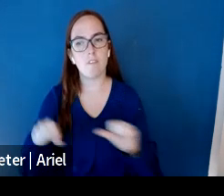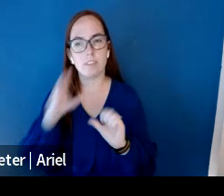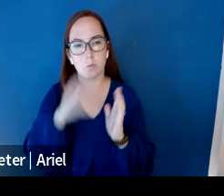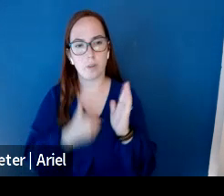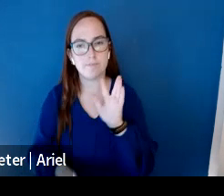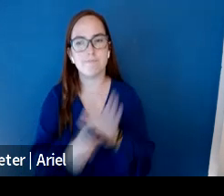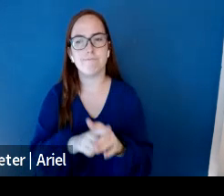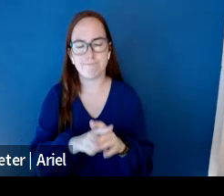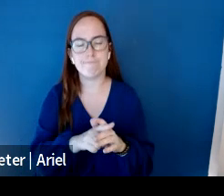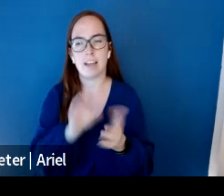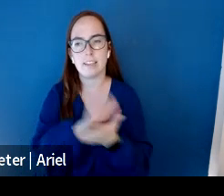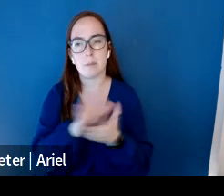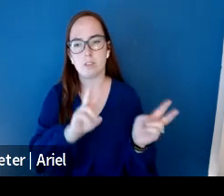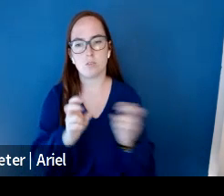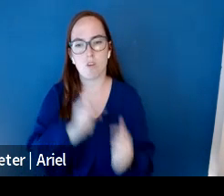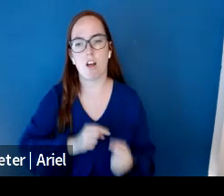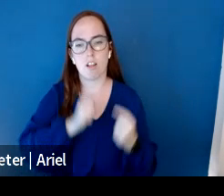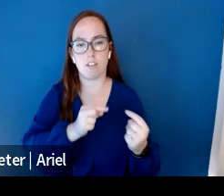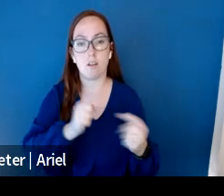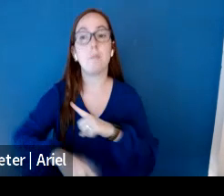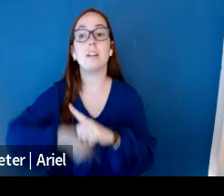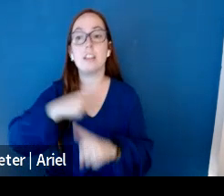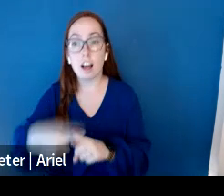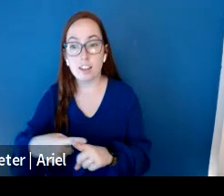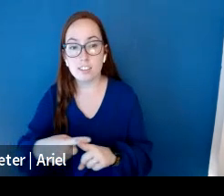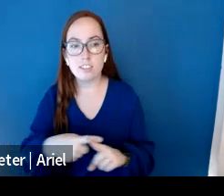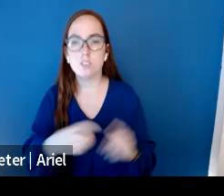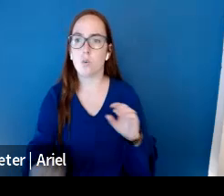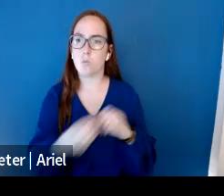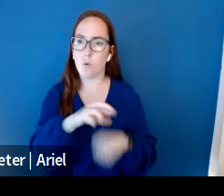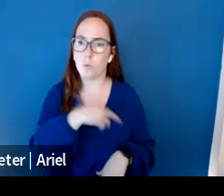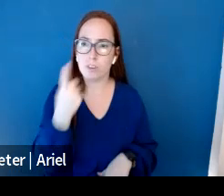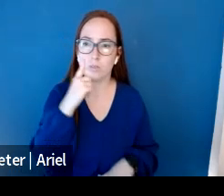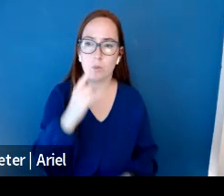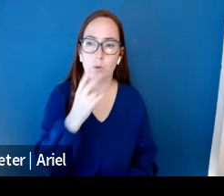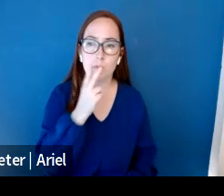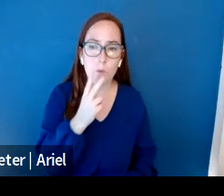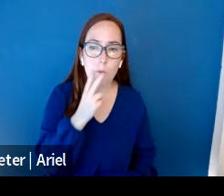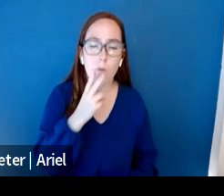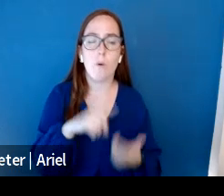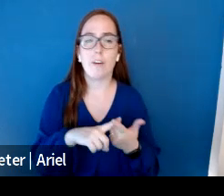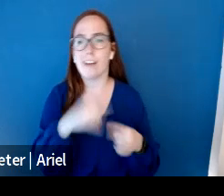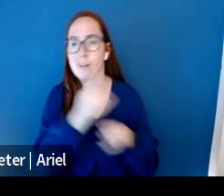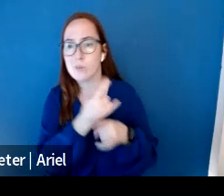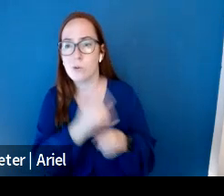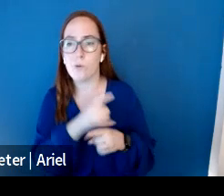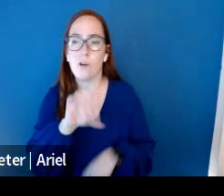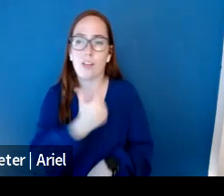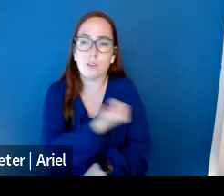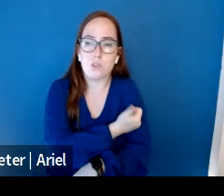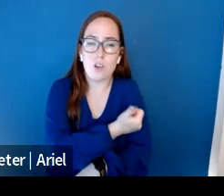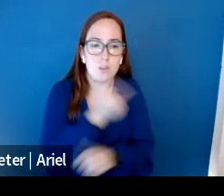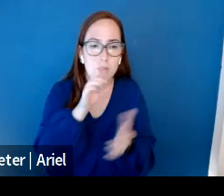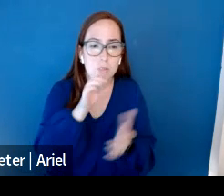though, those children are also more likely to smoke cigarettes, to abuse alcohol or other drugs, and of course,